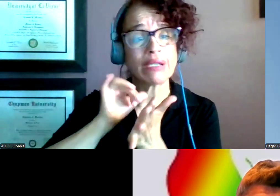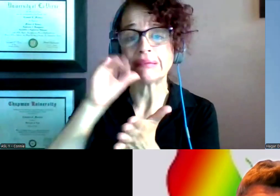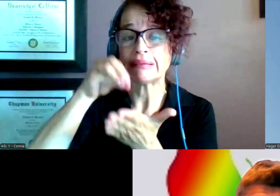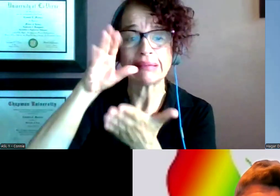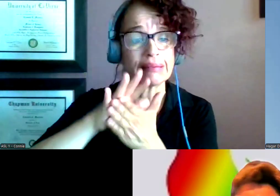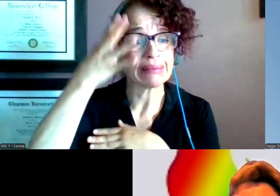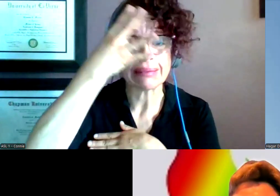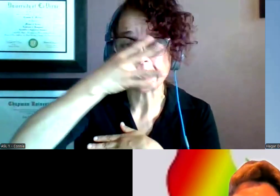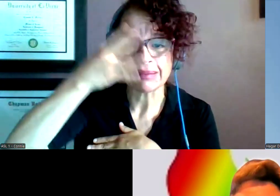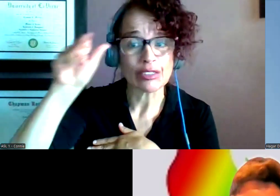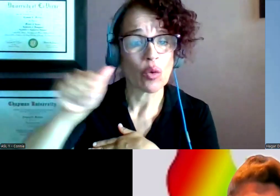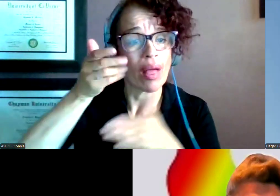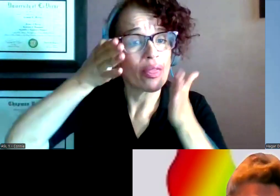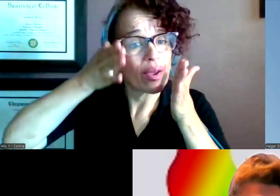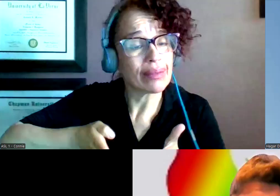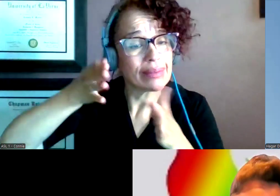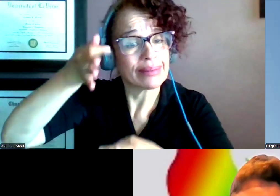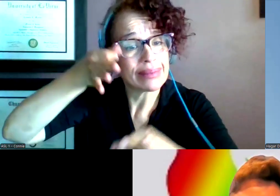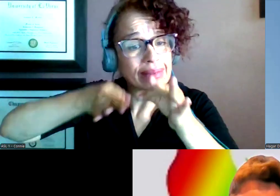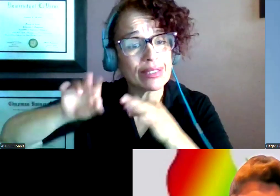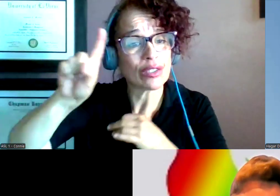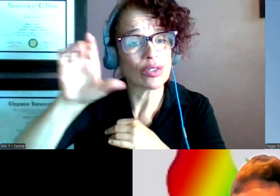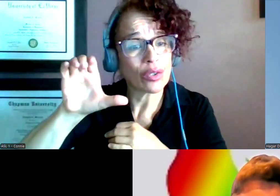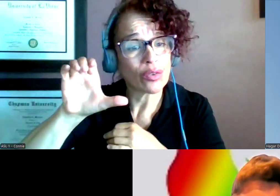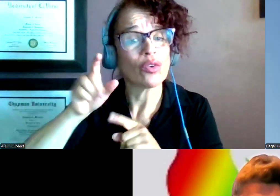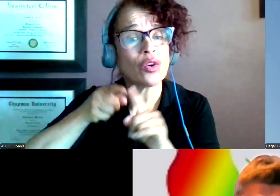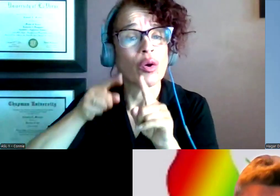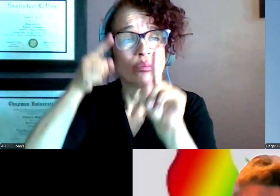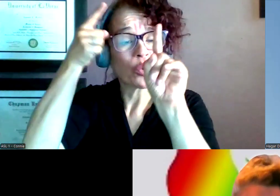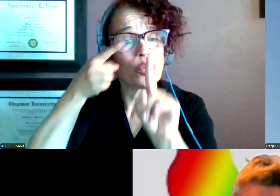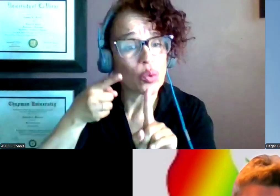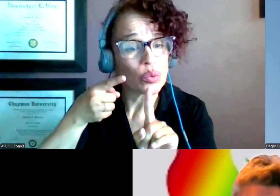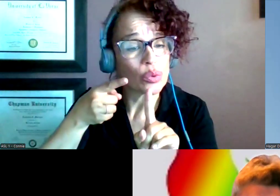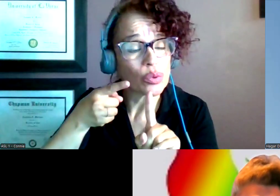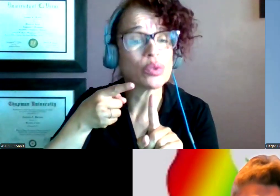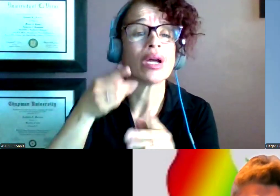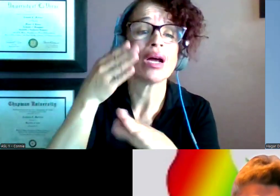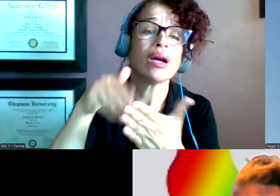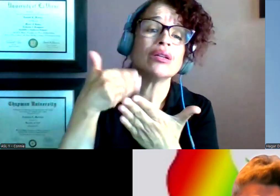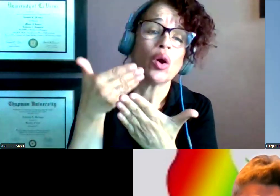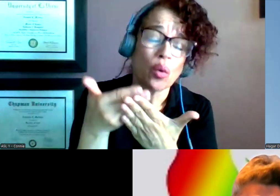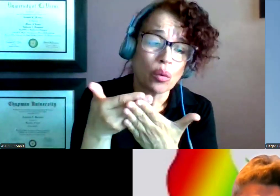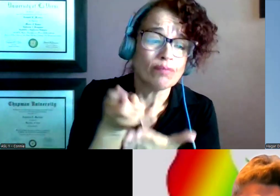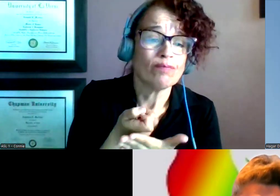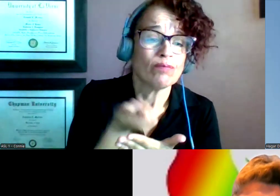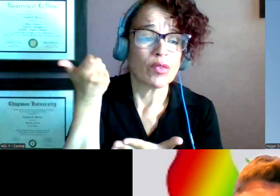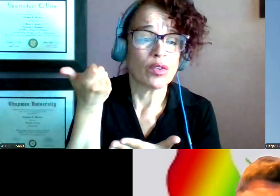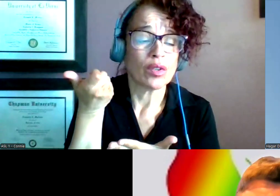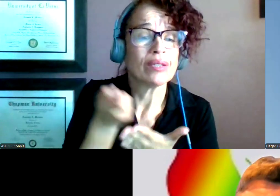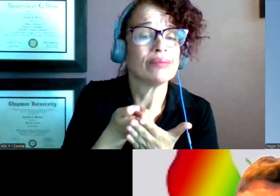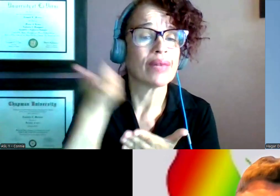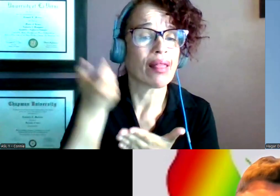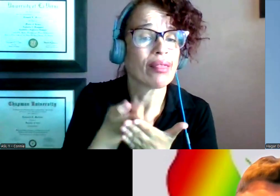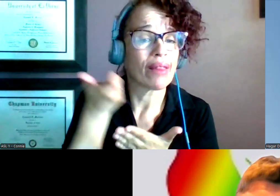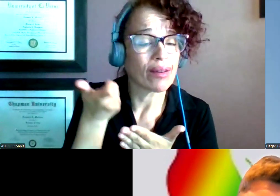undocumented immigrants and other individuals instead of the $100 originally proposed. And approving the